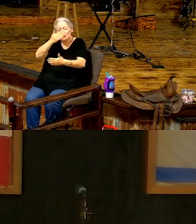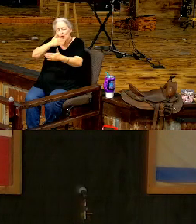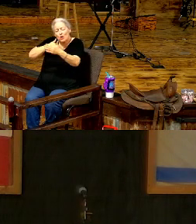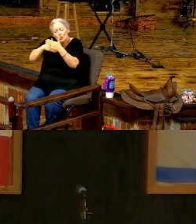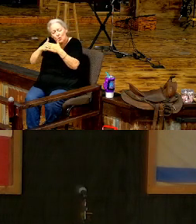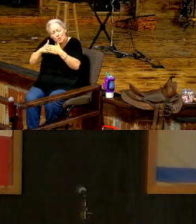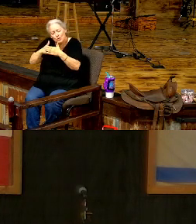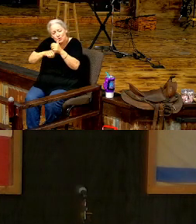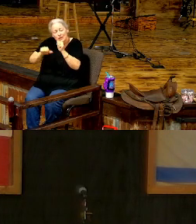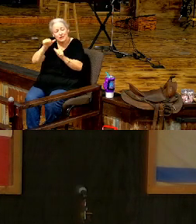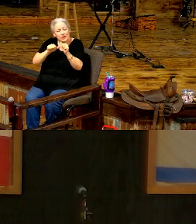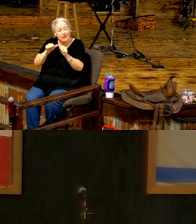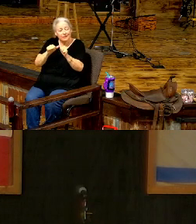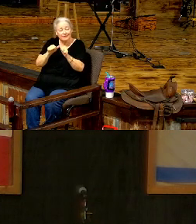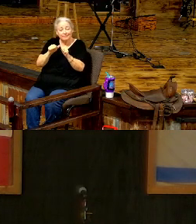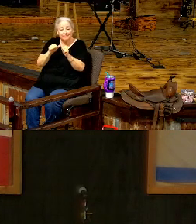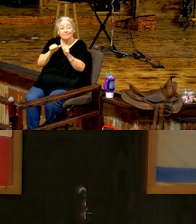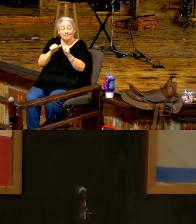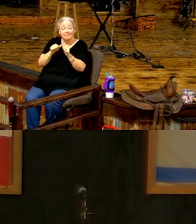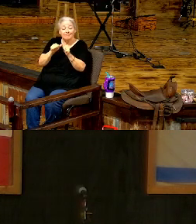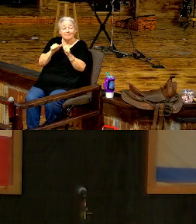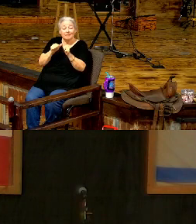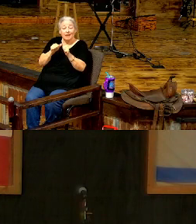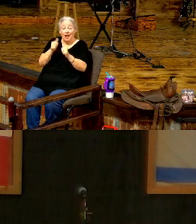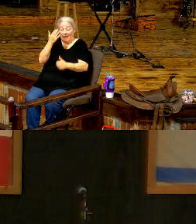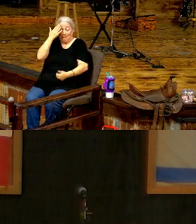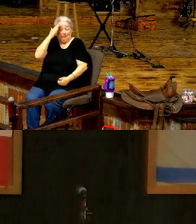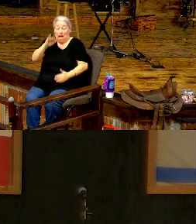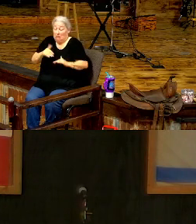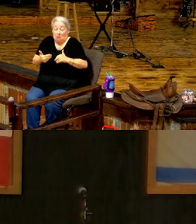honest, I don't know how to pull that off. I mean, we all meet in different buildings.